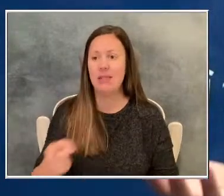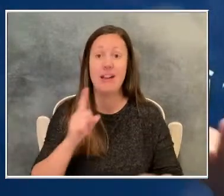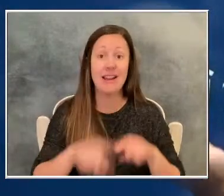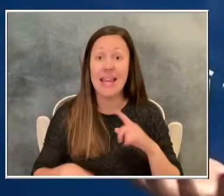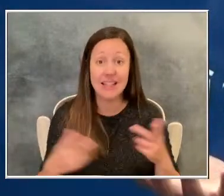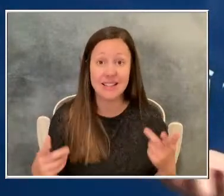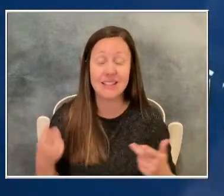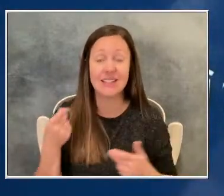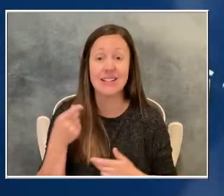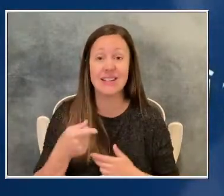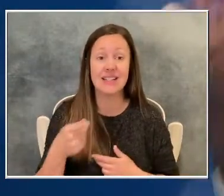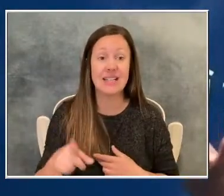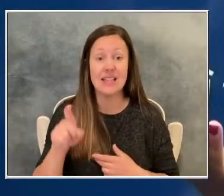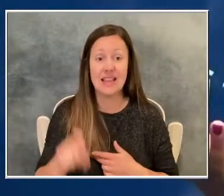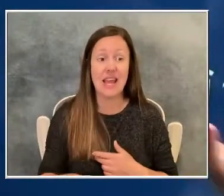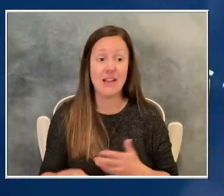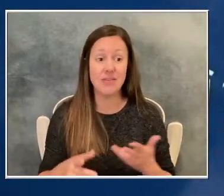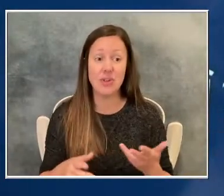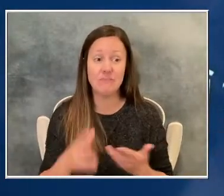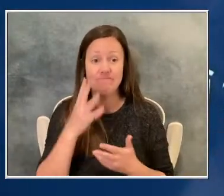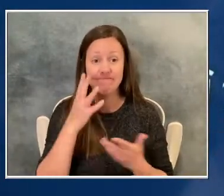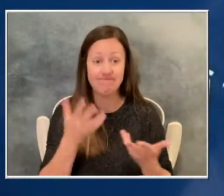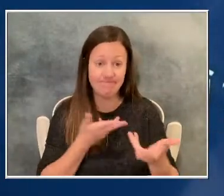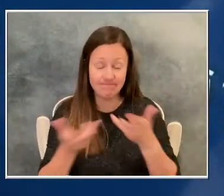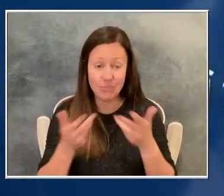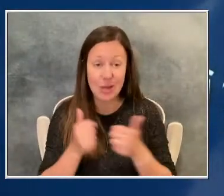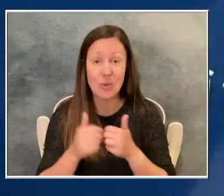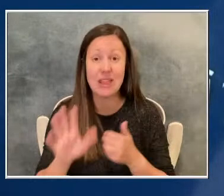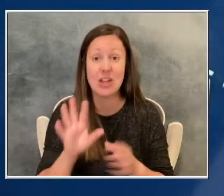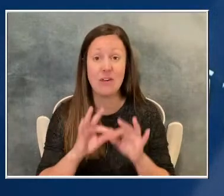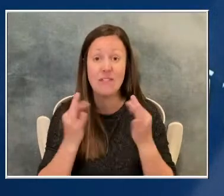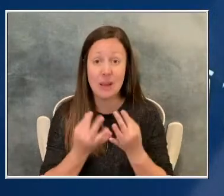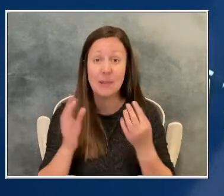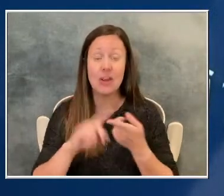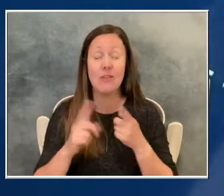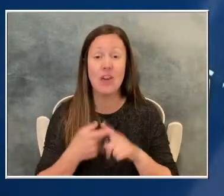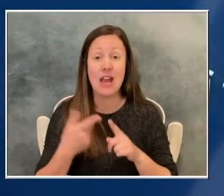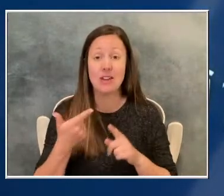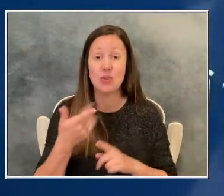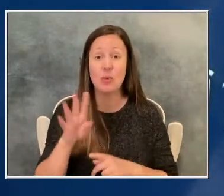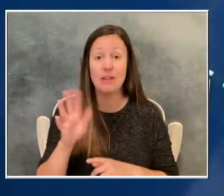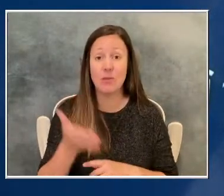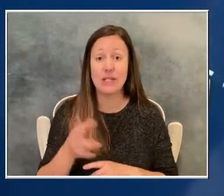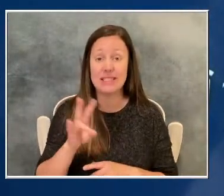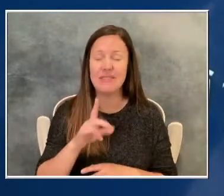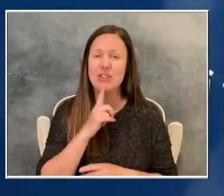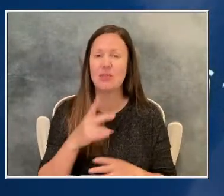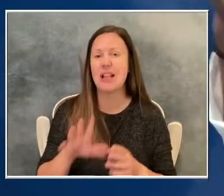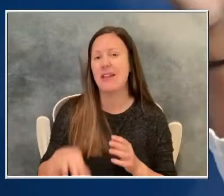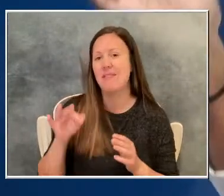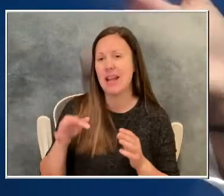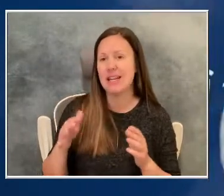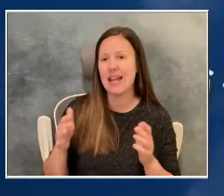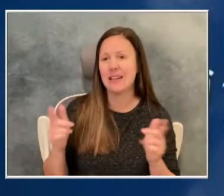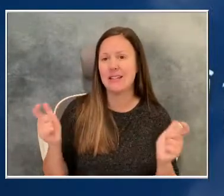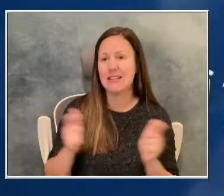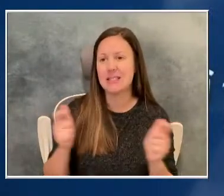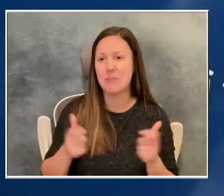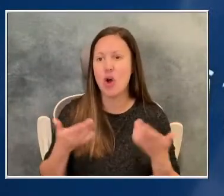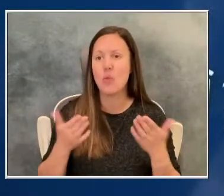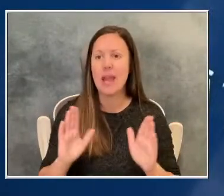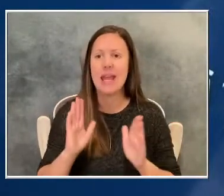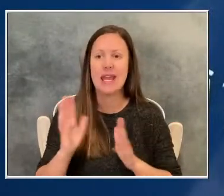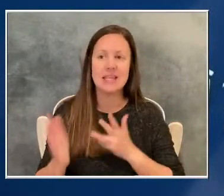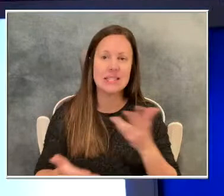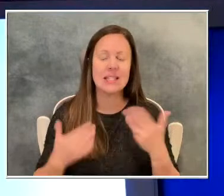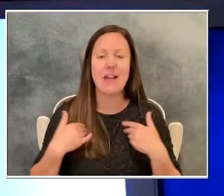my loved one 24/7. So finding small ways to get a break. without feeling guilty. Without